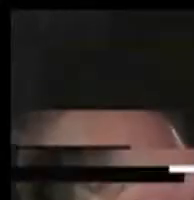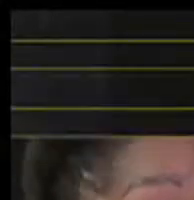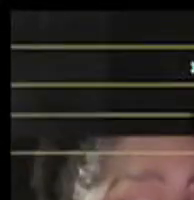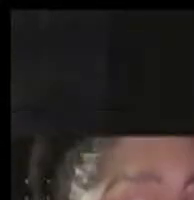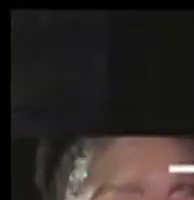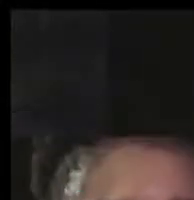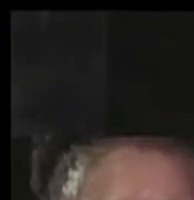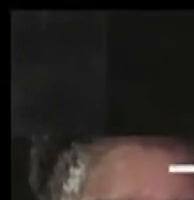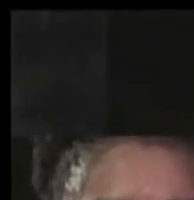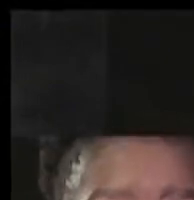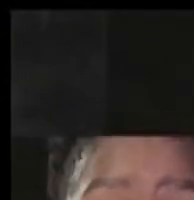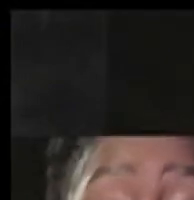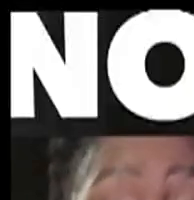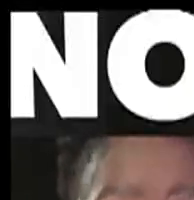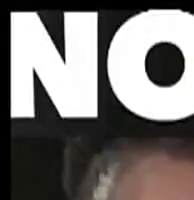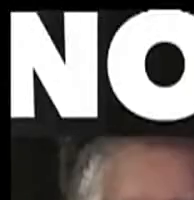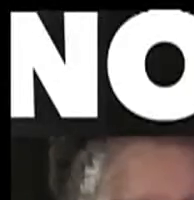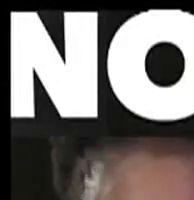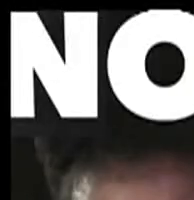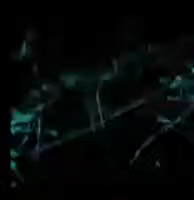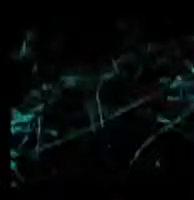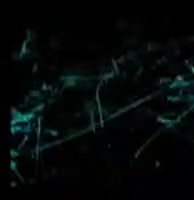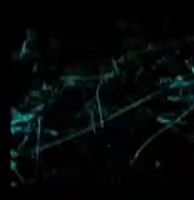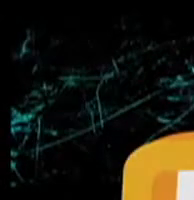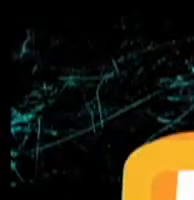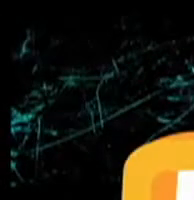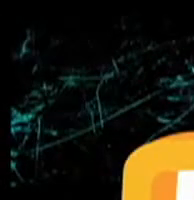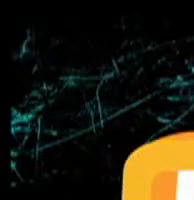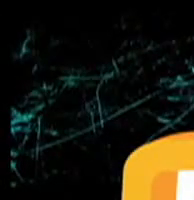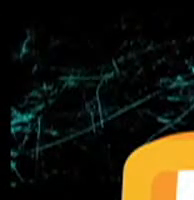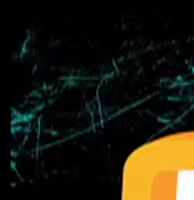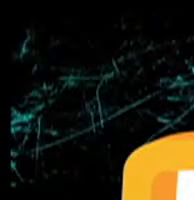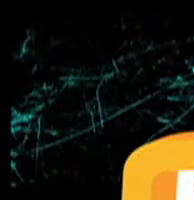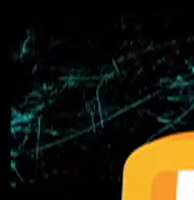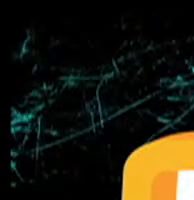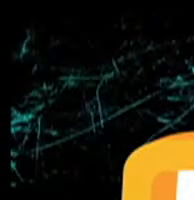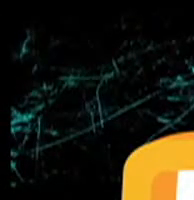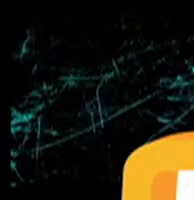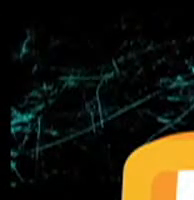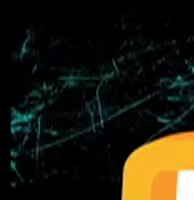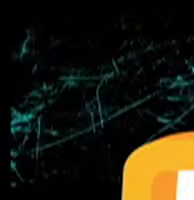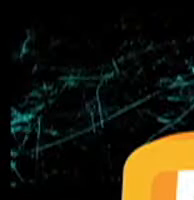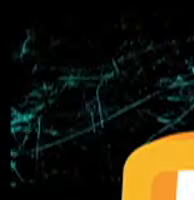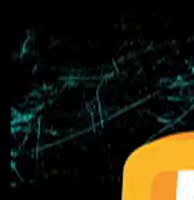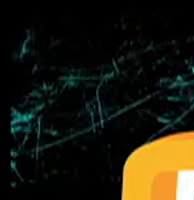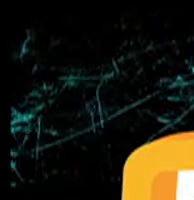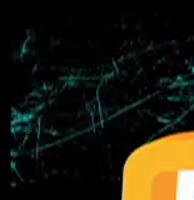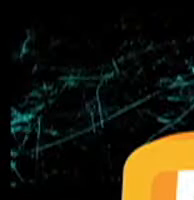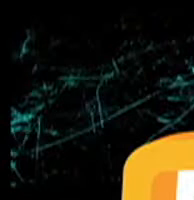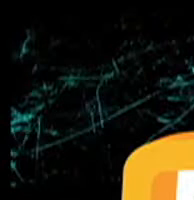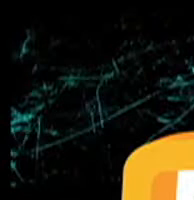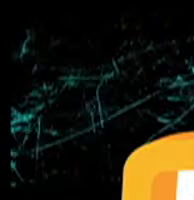There's no easy job. There's no easy life. 99 FM. Do the work.